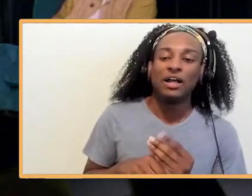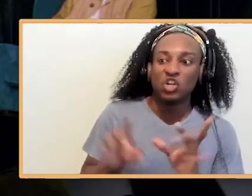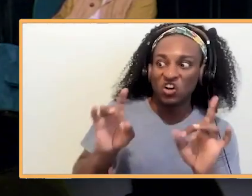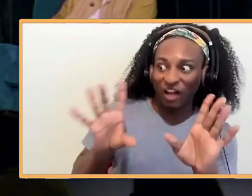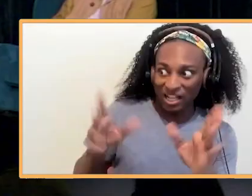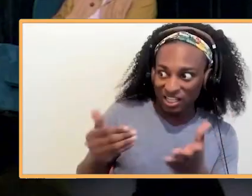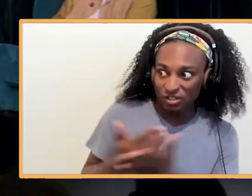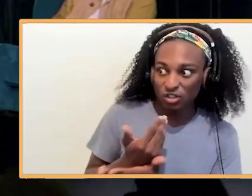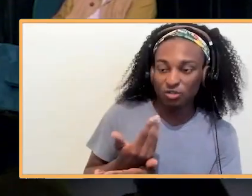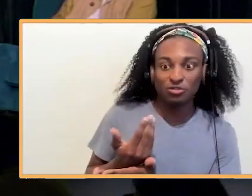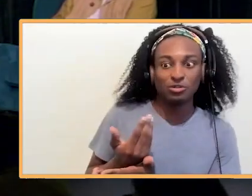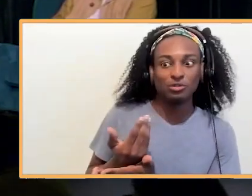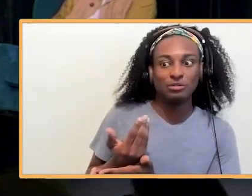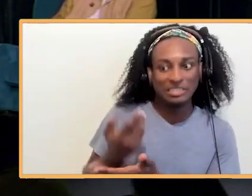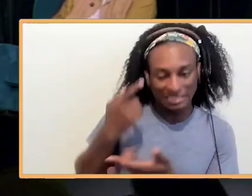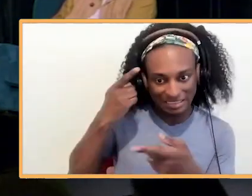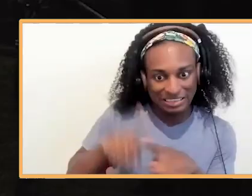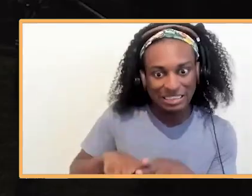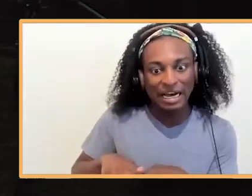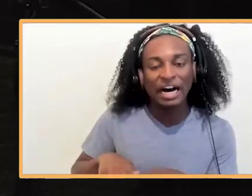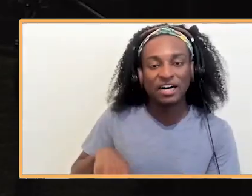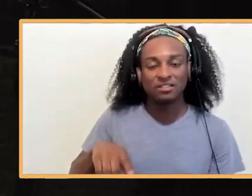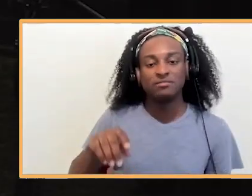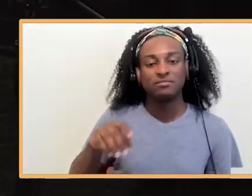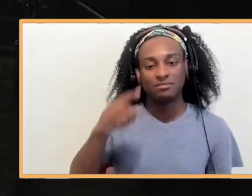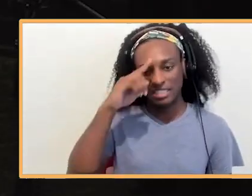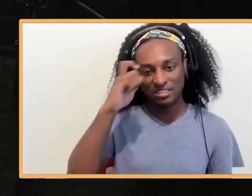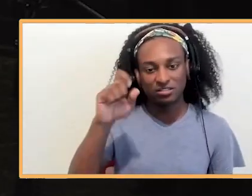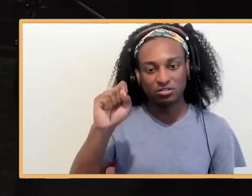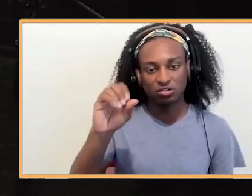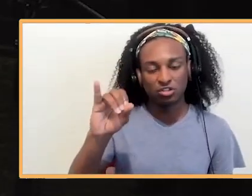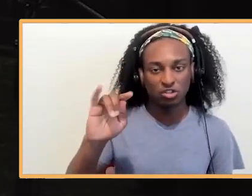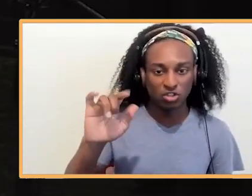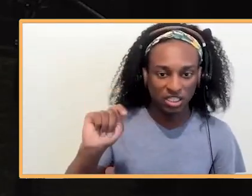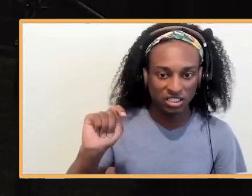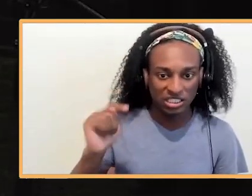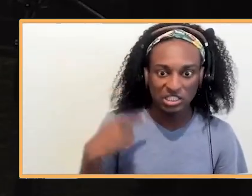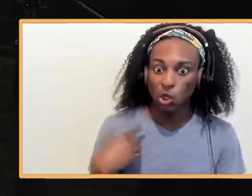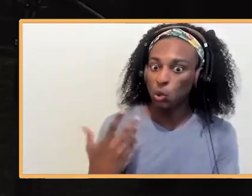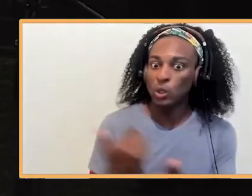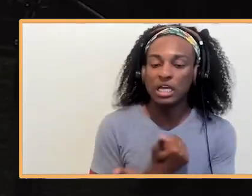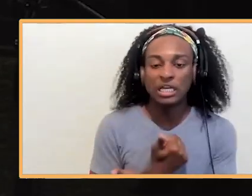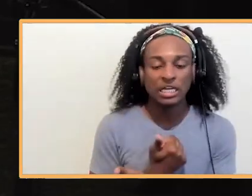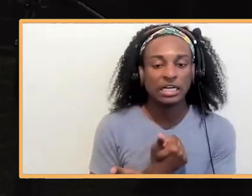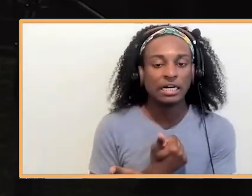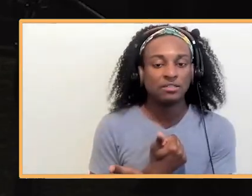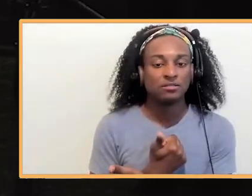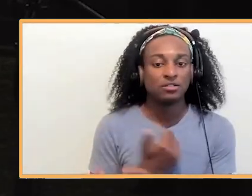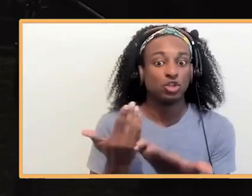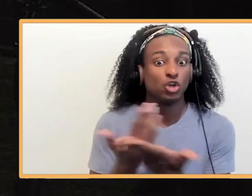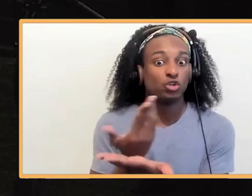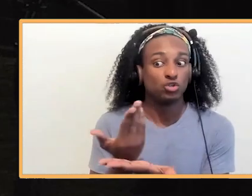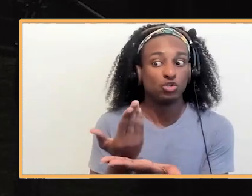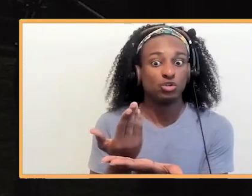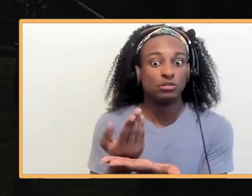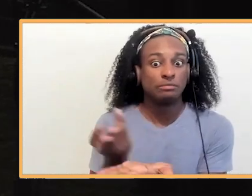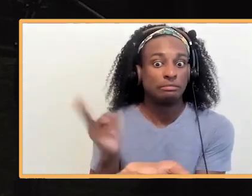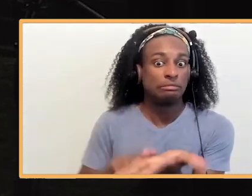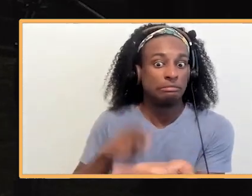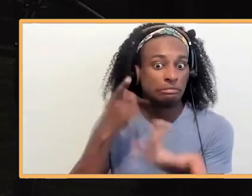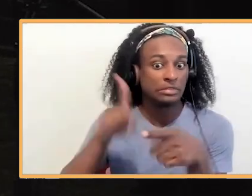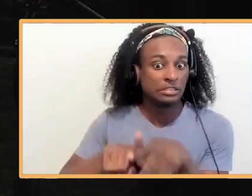New Deal Yeah. because FDR said, because the socialists were actually burning down cities. I am not looking